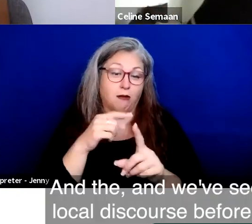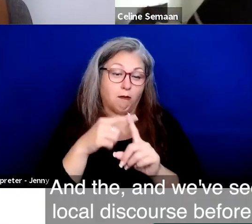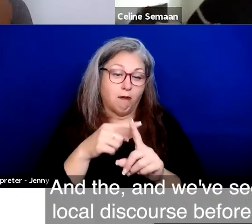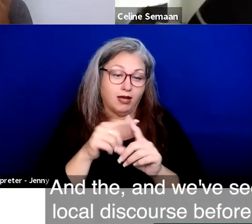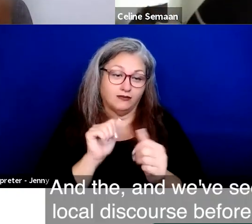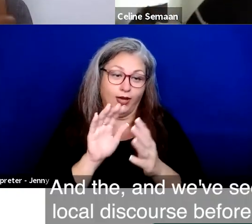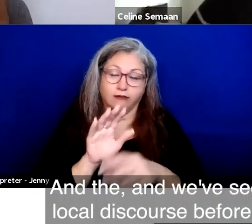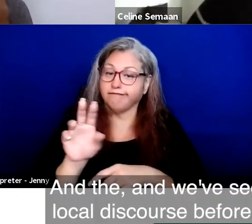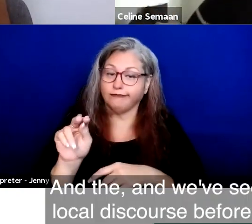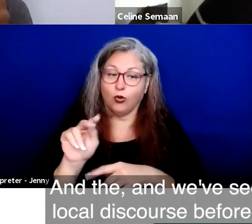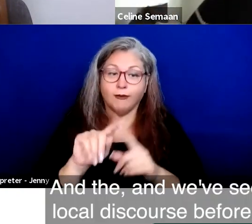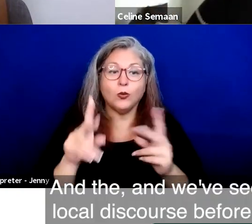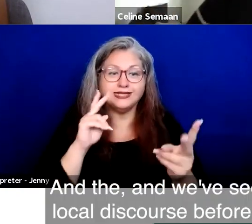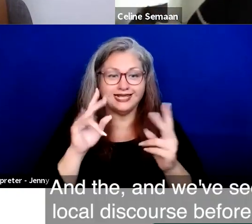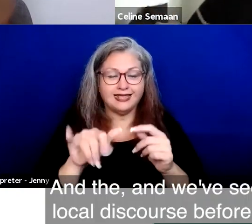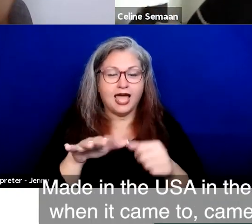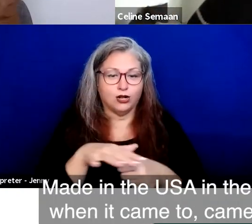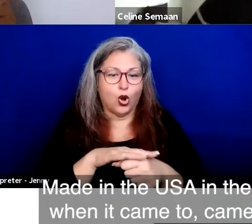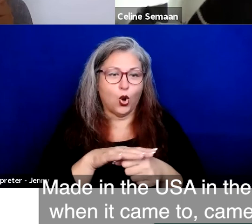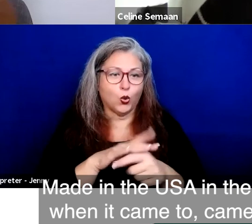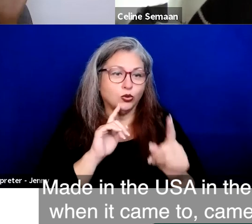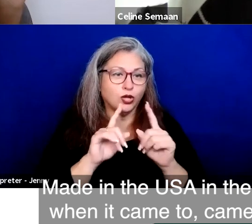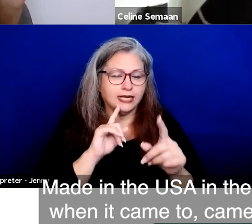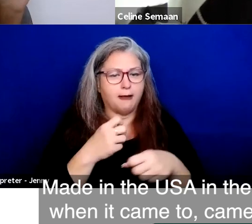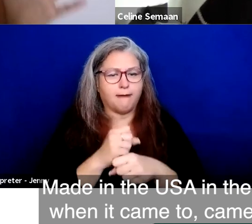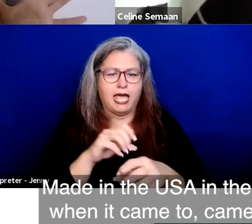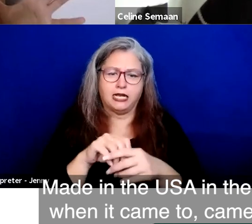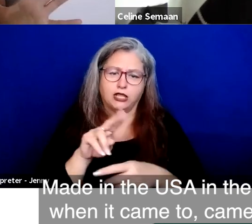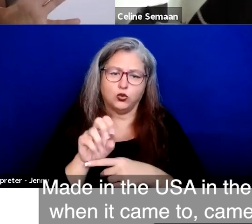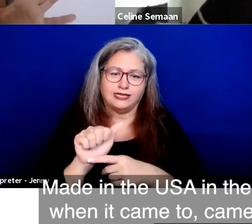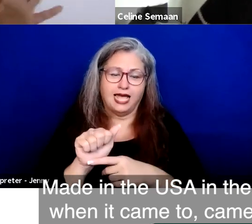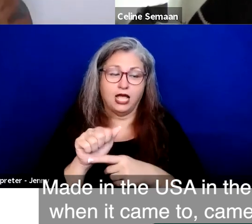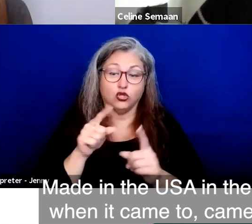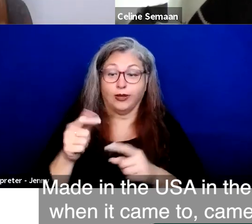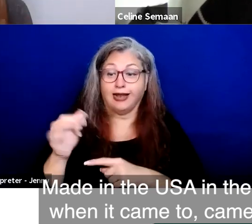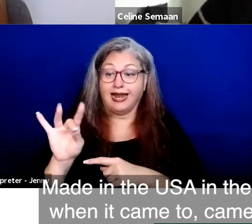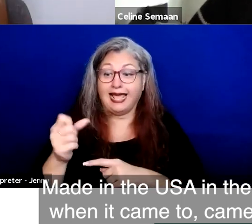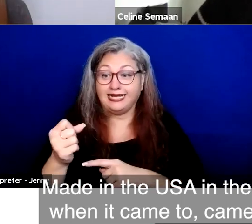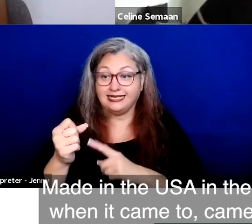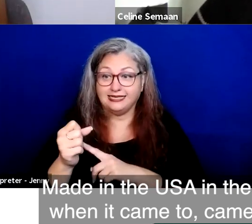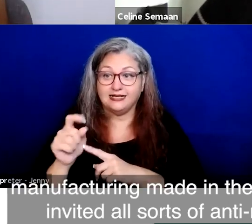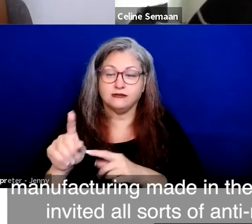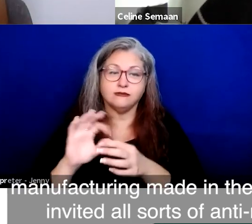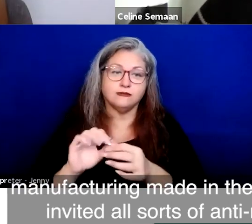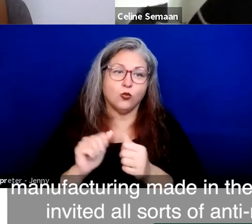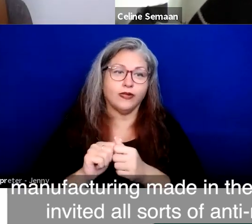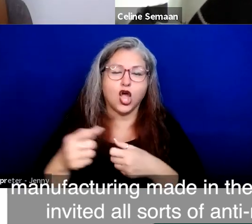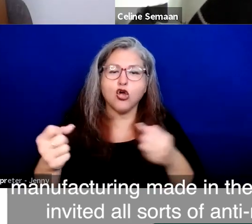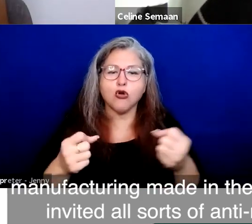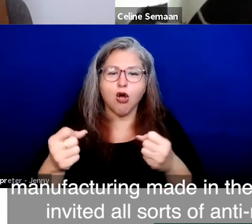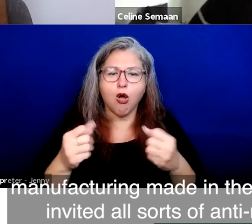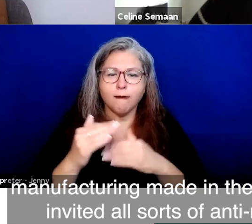No, and we've seen this local discourse before, right? Made in the USA in the 1980s when it came to car